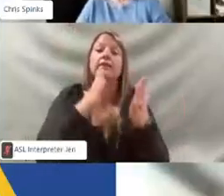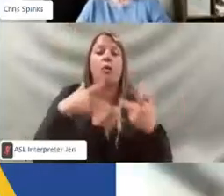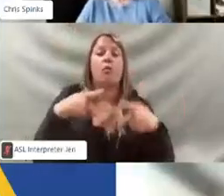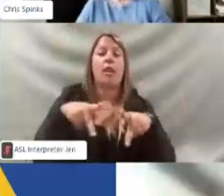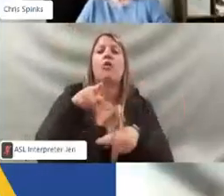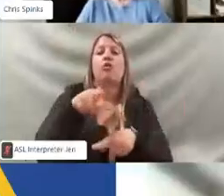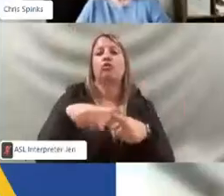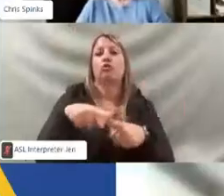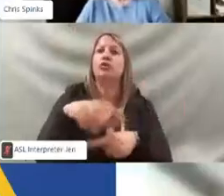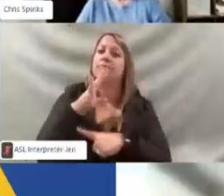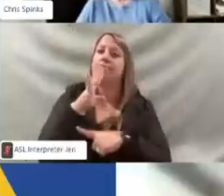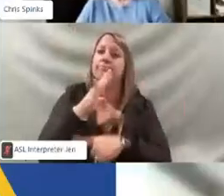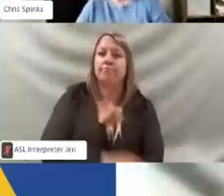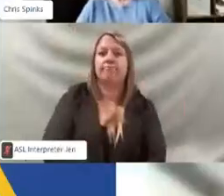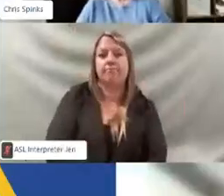speak.